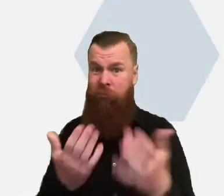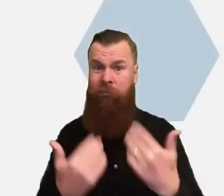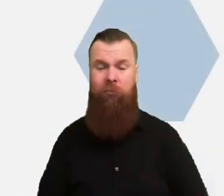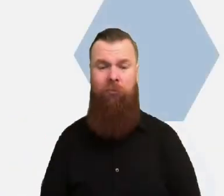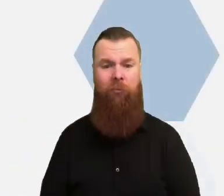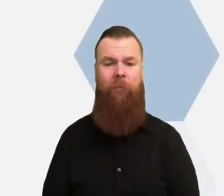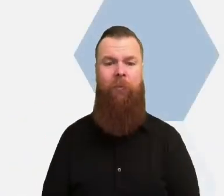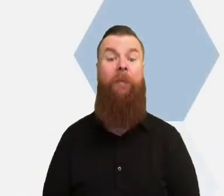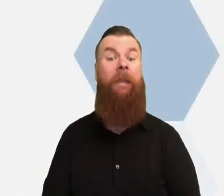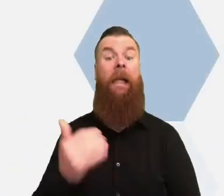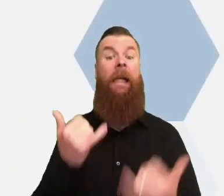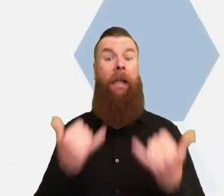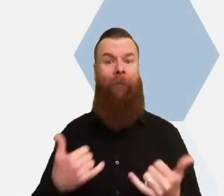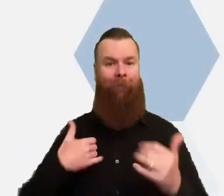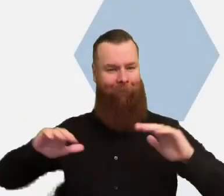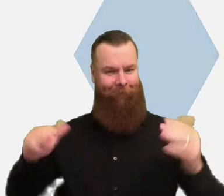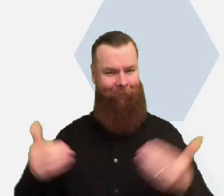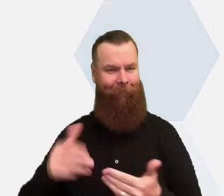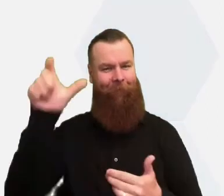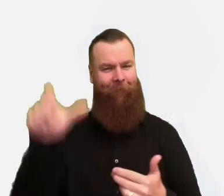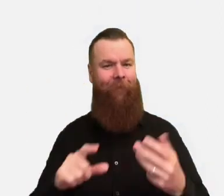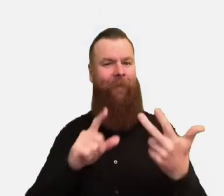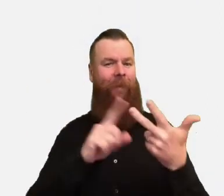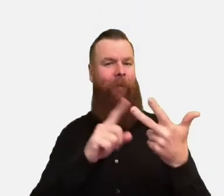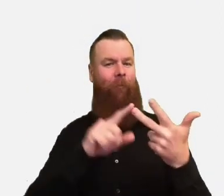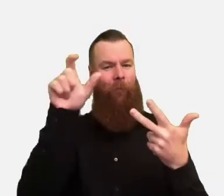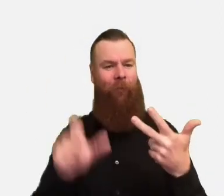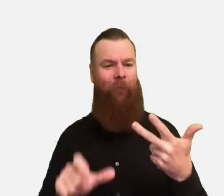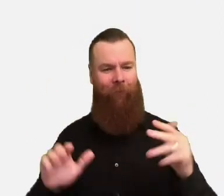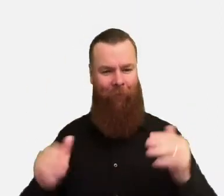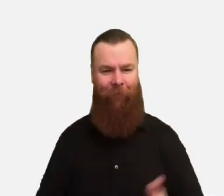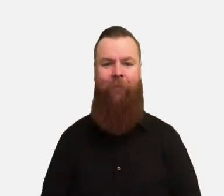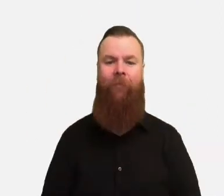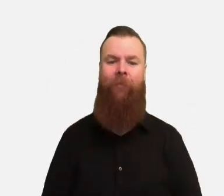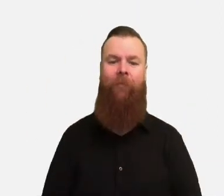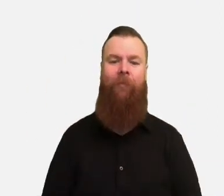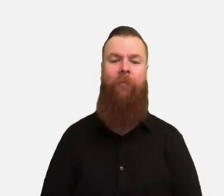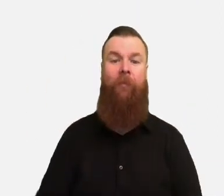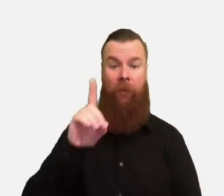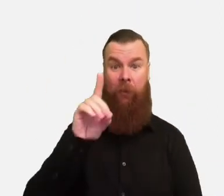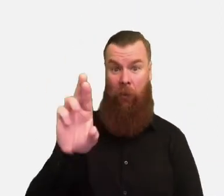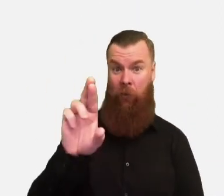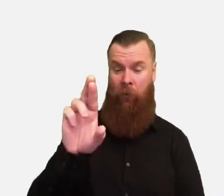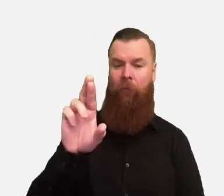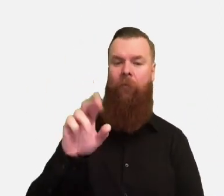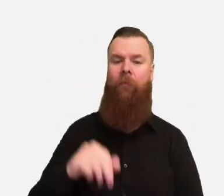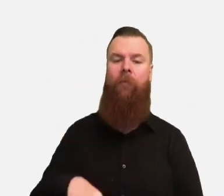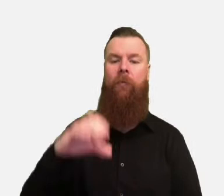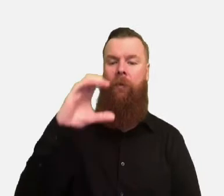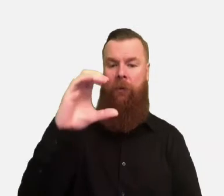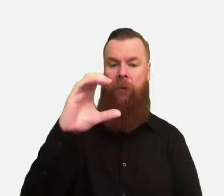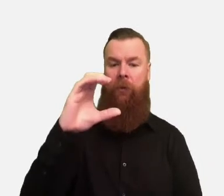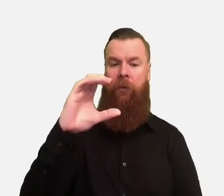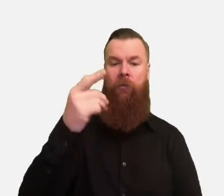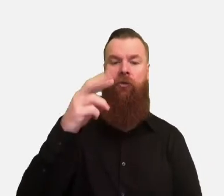panelist. It is Dr. the Honorable Christopher Tufton, who is the Minister of Health and Wellness